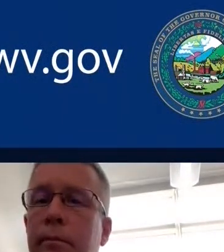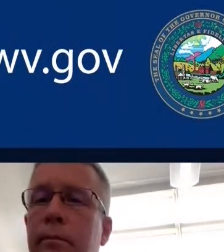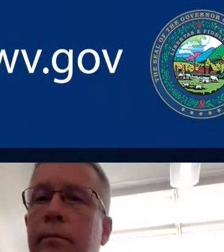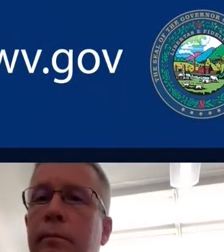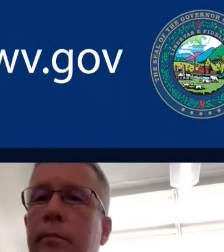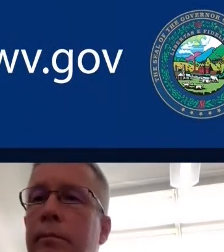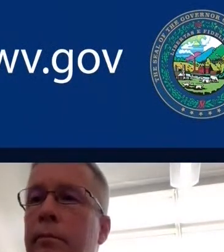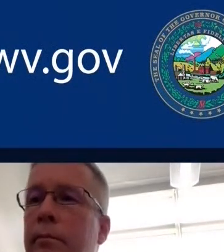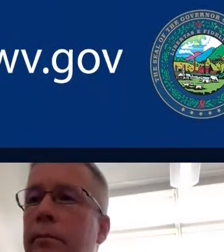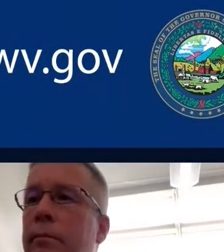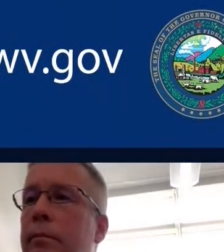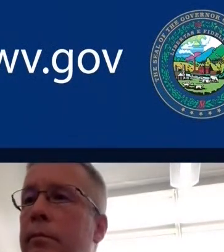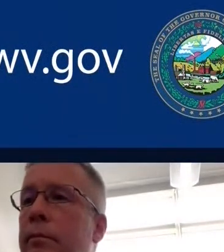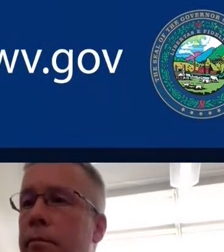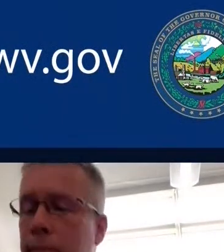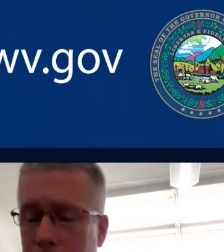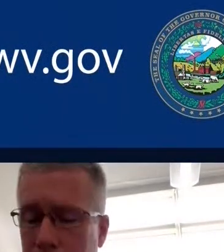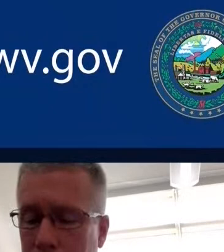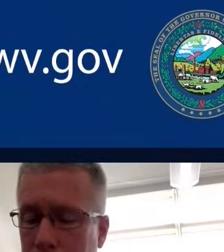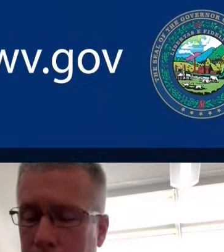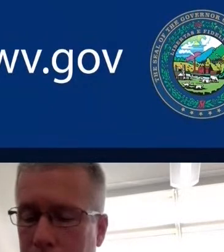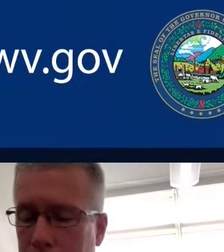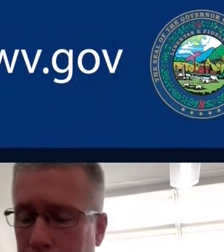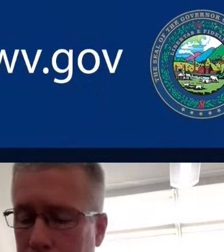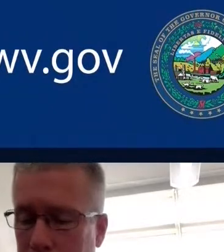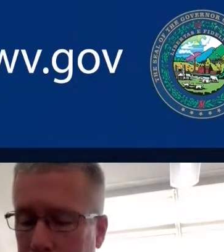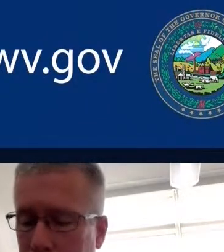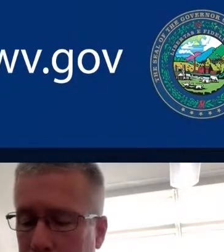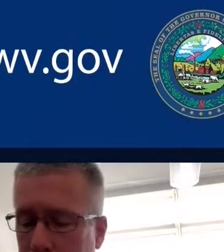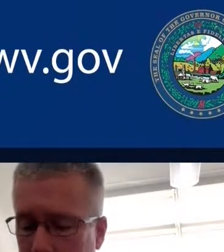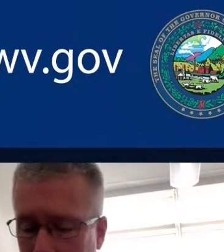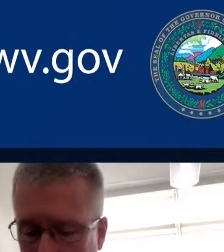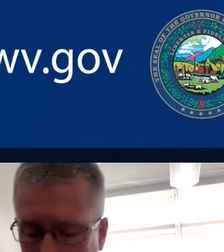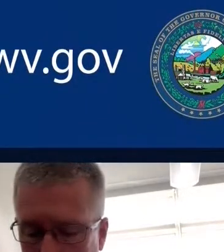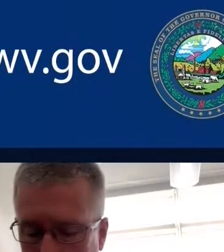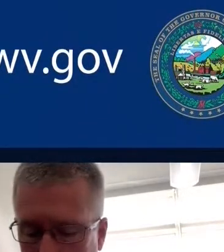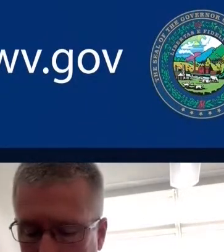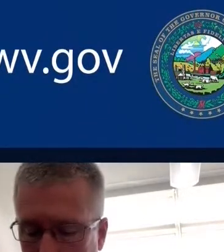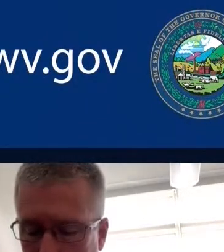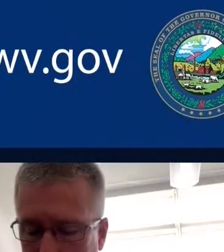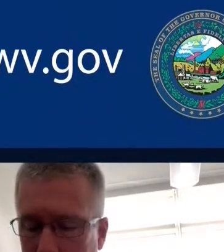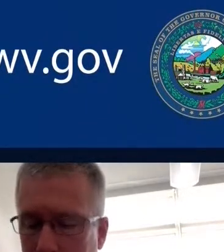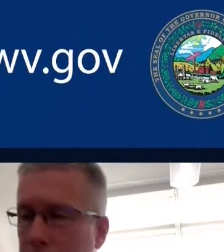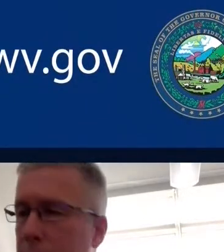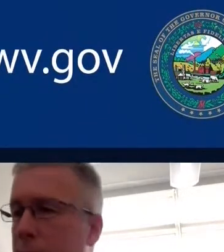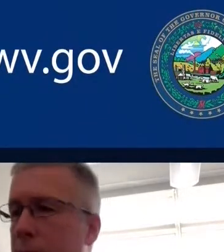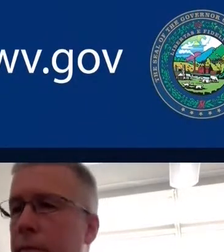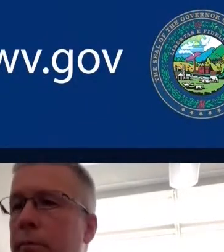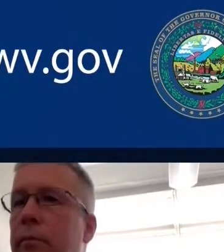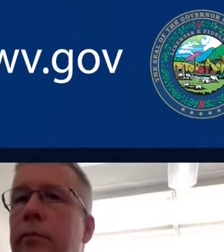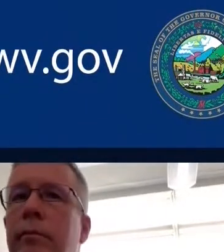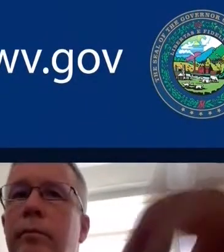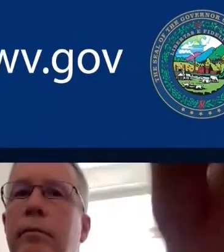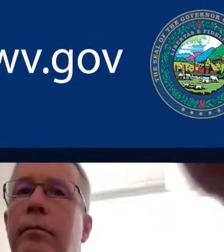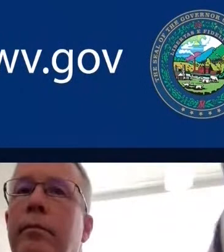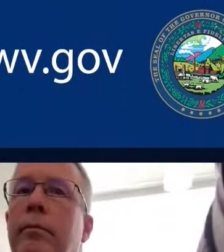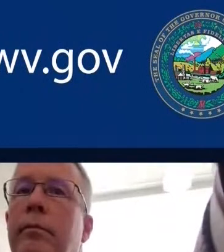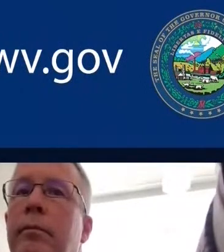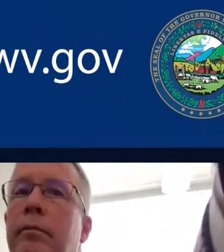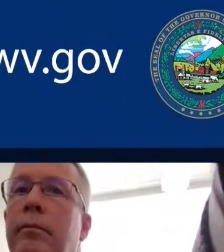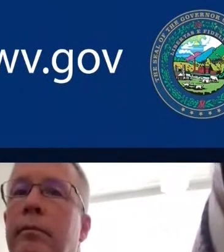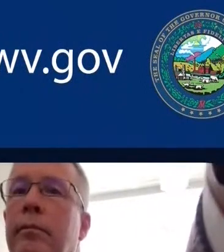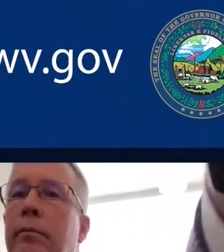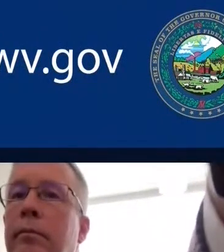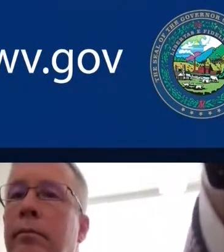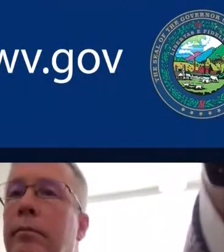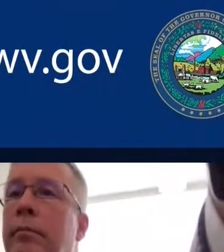with the DHHR had a prior engagement today, and he will rejoin us later. We will now go to questions from members of the media. The first today from Charles Young with